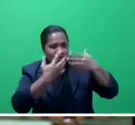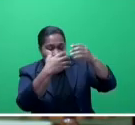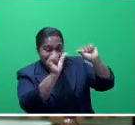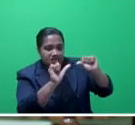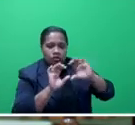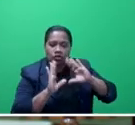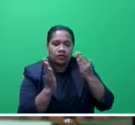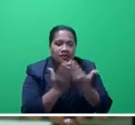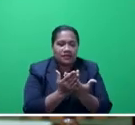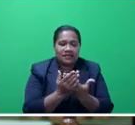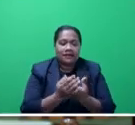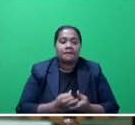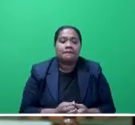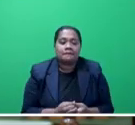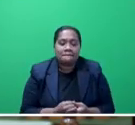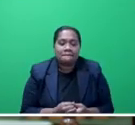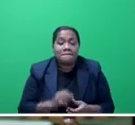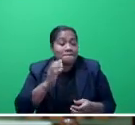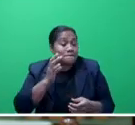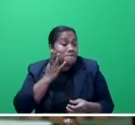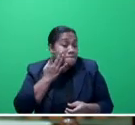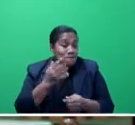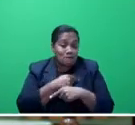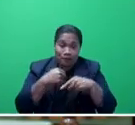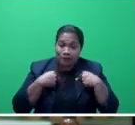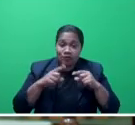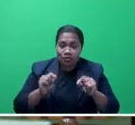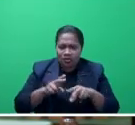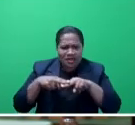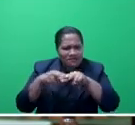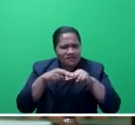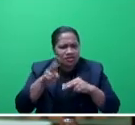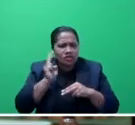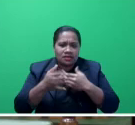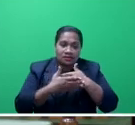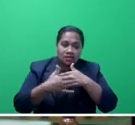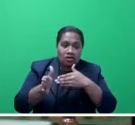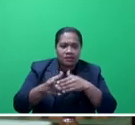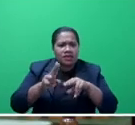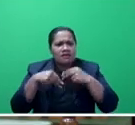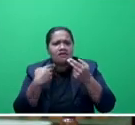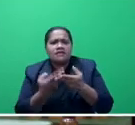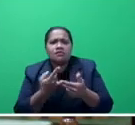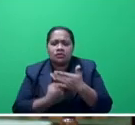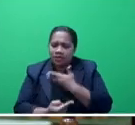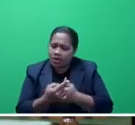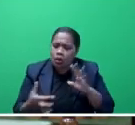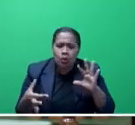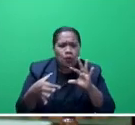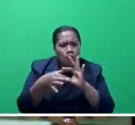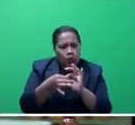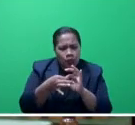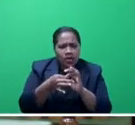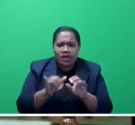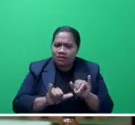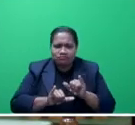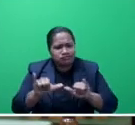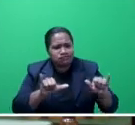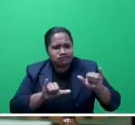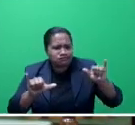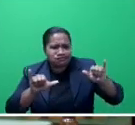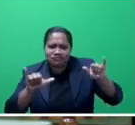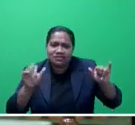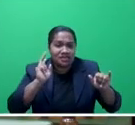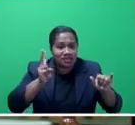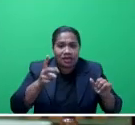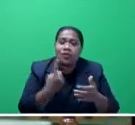together. But when we do, and Fiji is open again, families are reunited and planes start flying in tourists, our economy